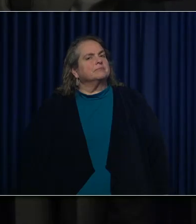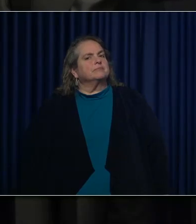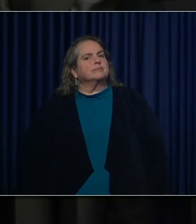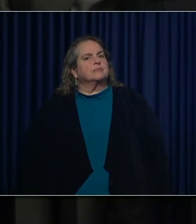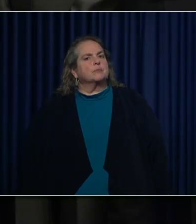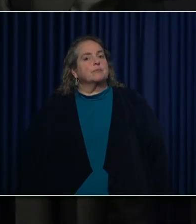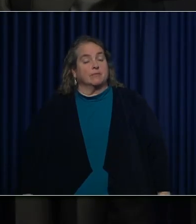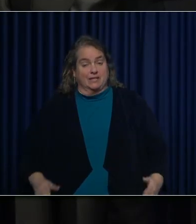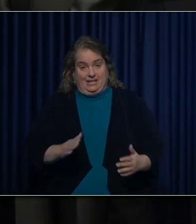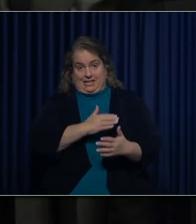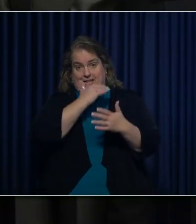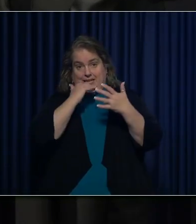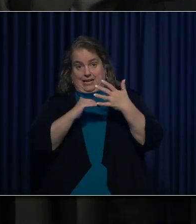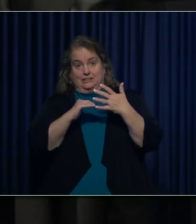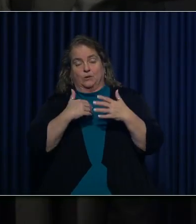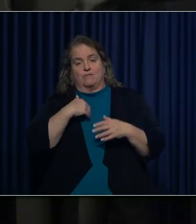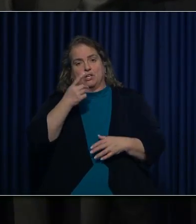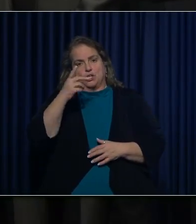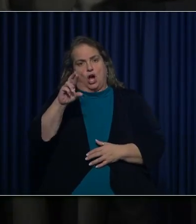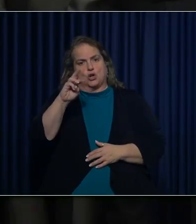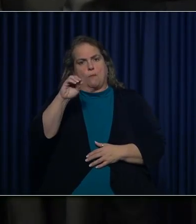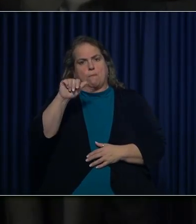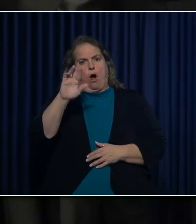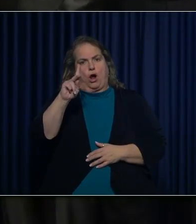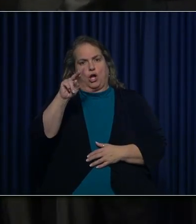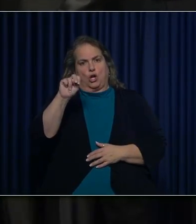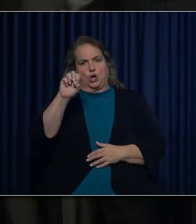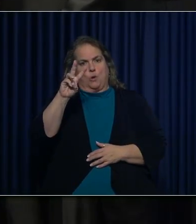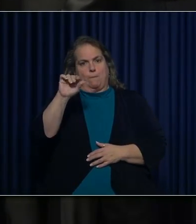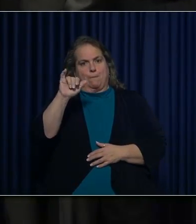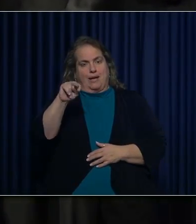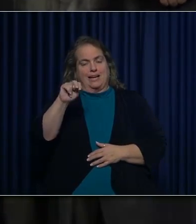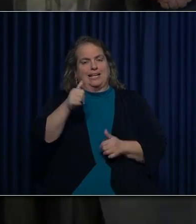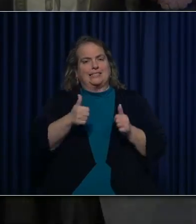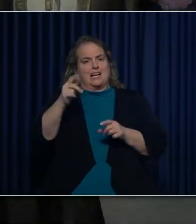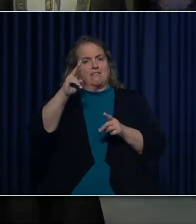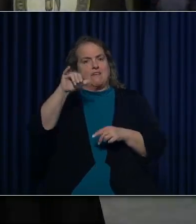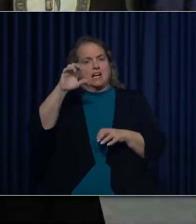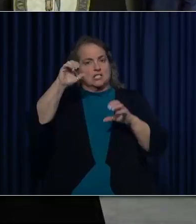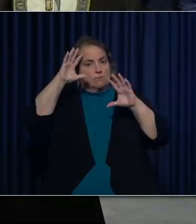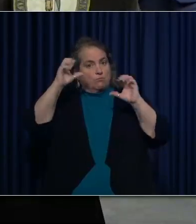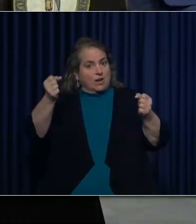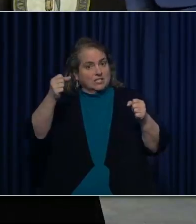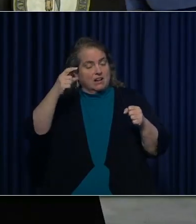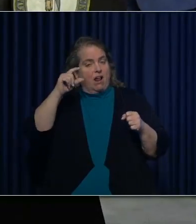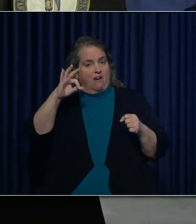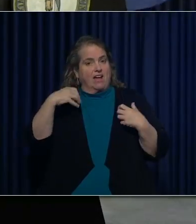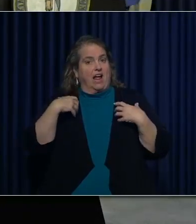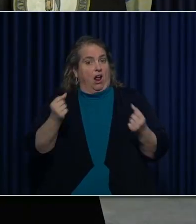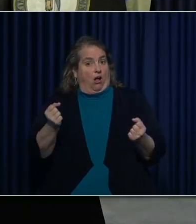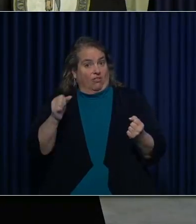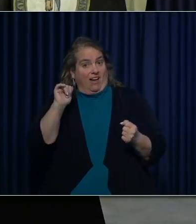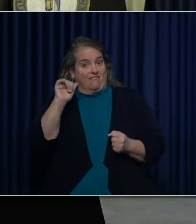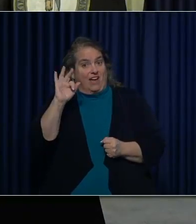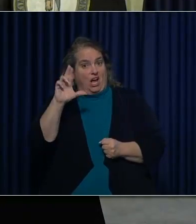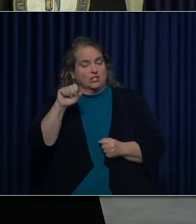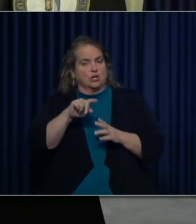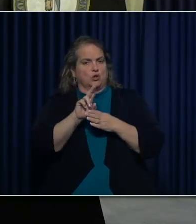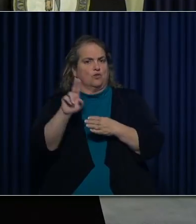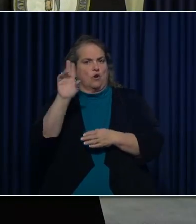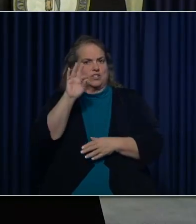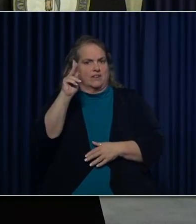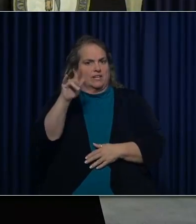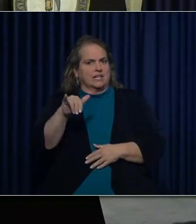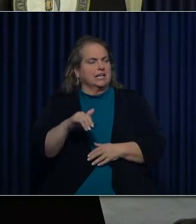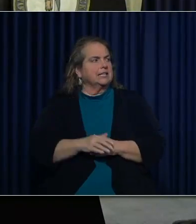And next we have Dr. Mark Newman, who's the Executive Vice President for Health Affairs at the University of Kentucky. Dr. Newman. Thank